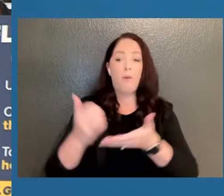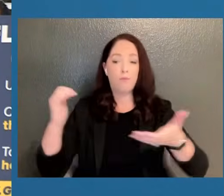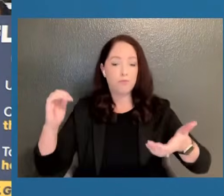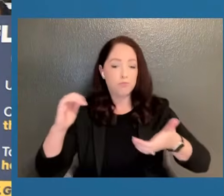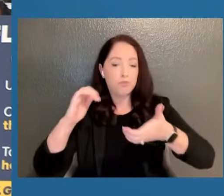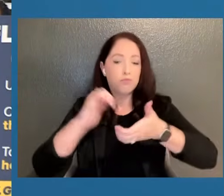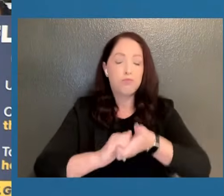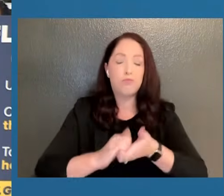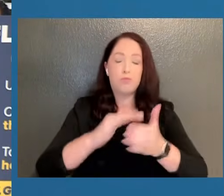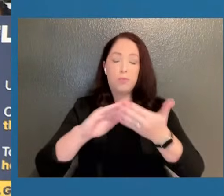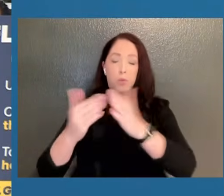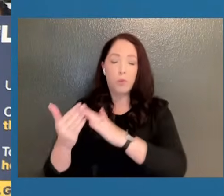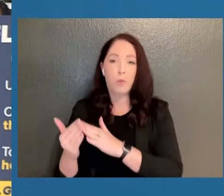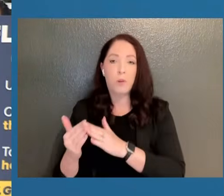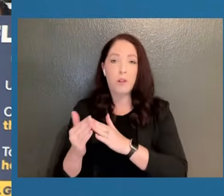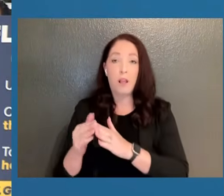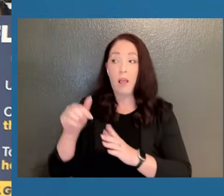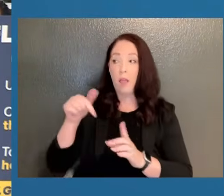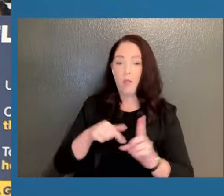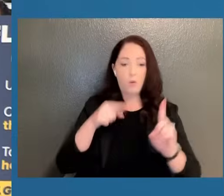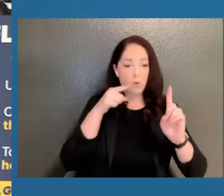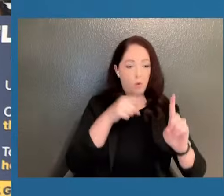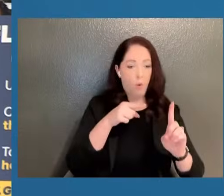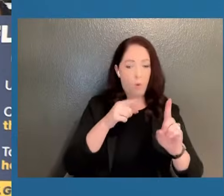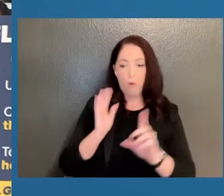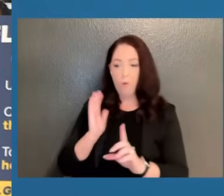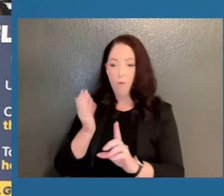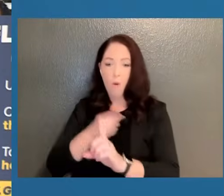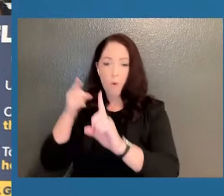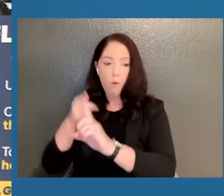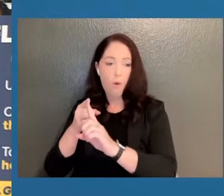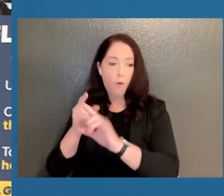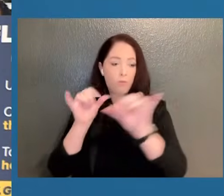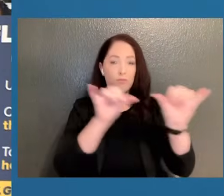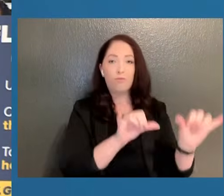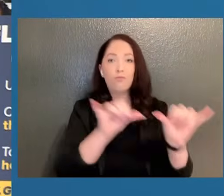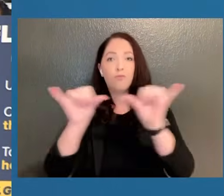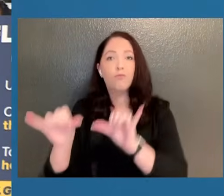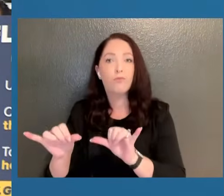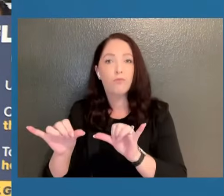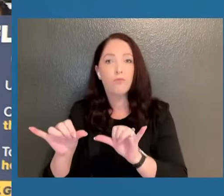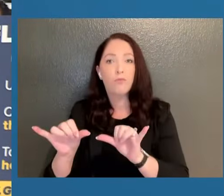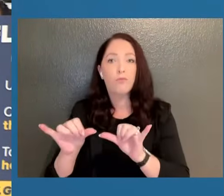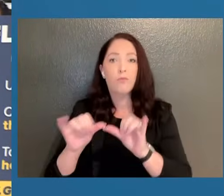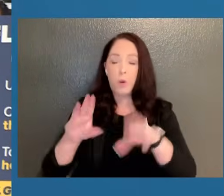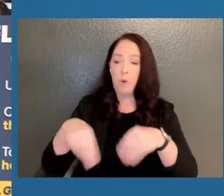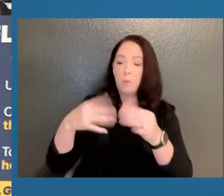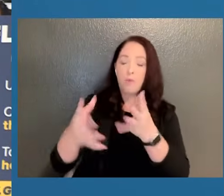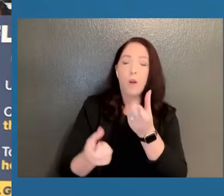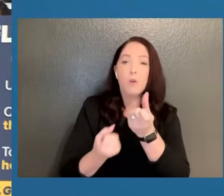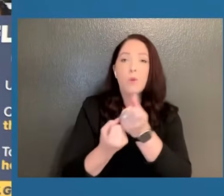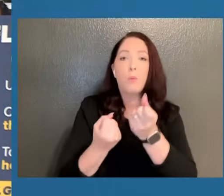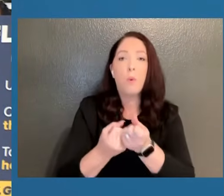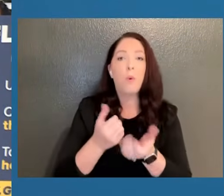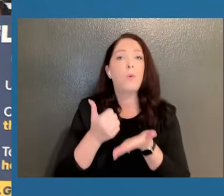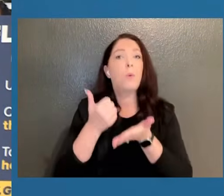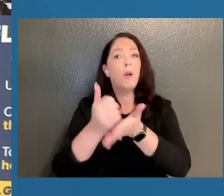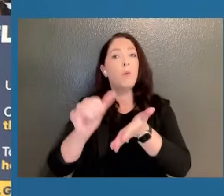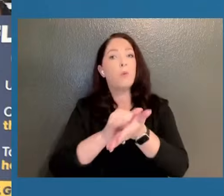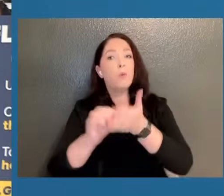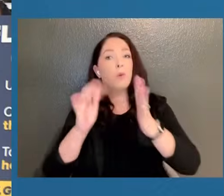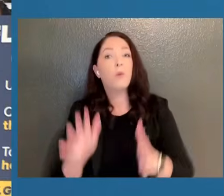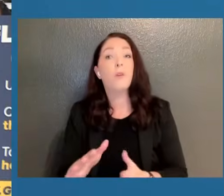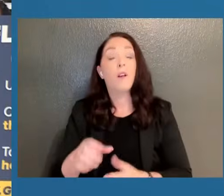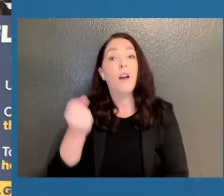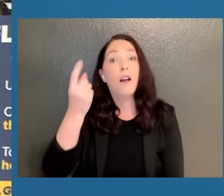initiative aligns with that mission. It provides real support that helps New Yorkers, in fact,